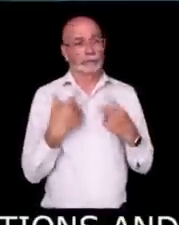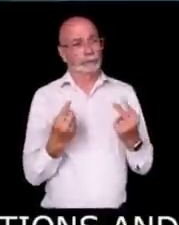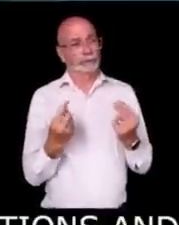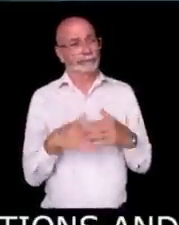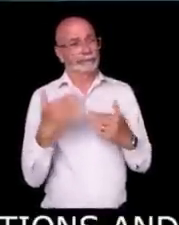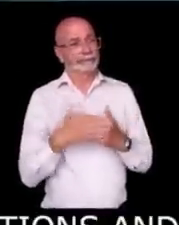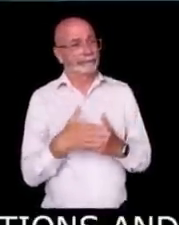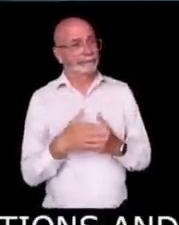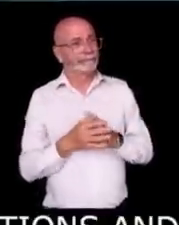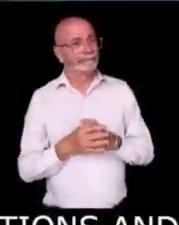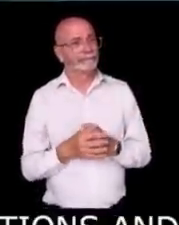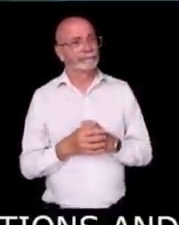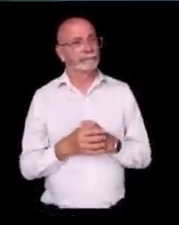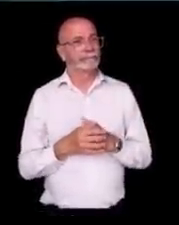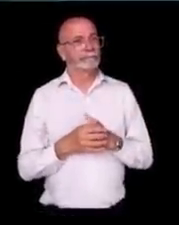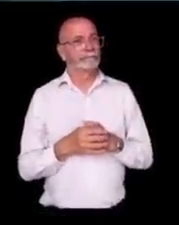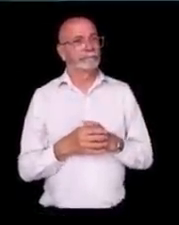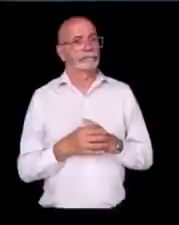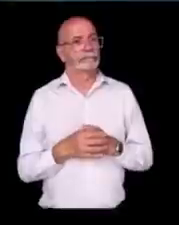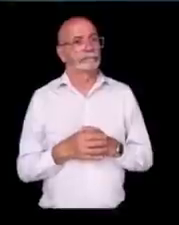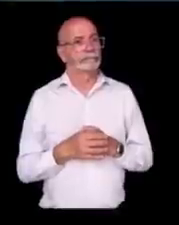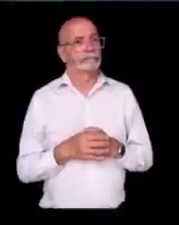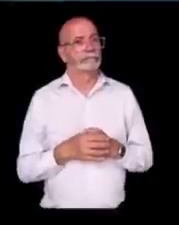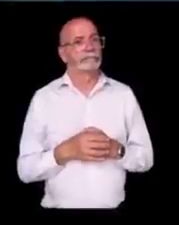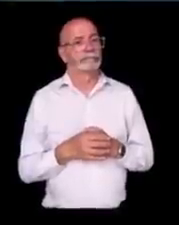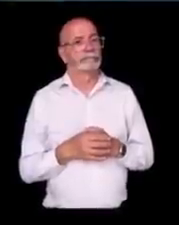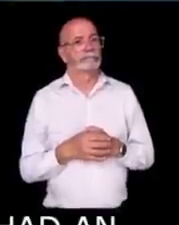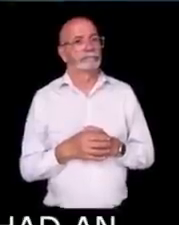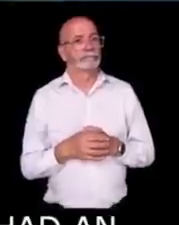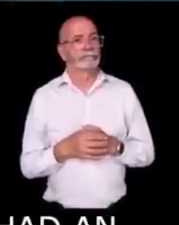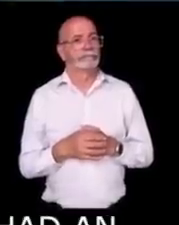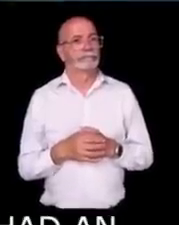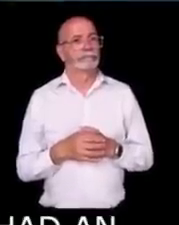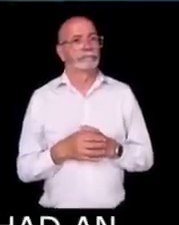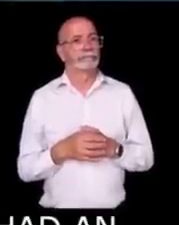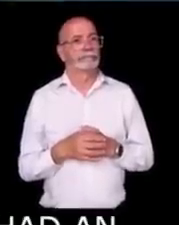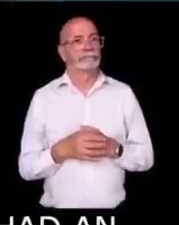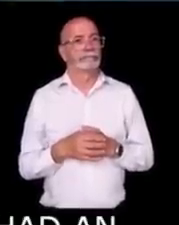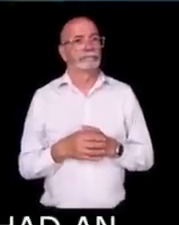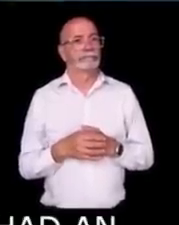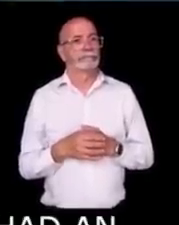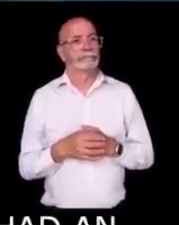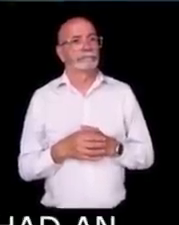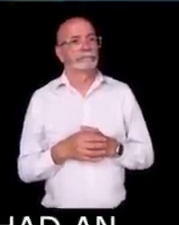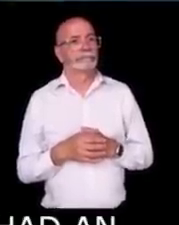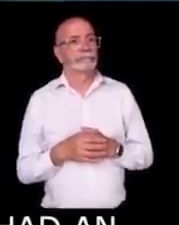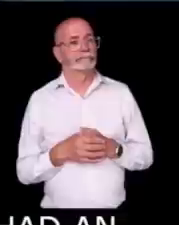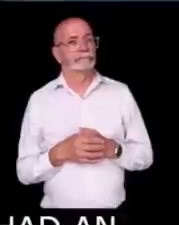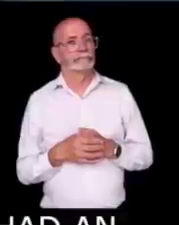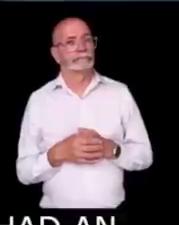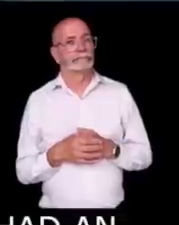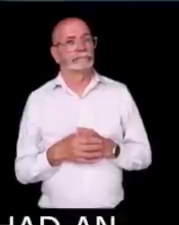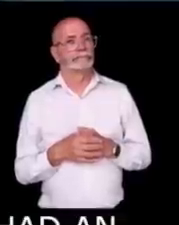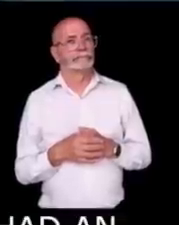to have a sip of water, is move to our invited participants today and allow people to have